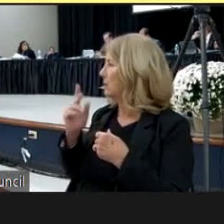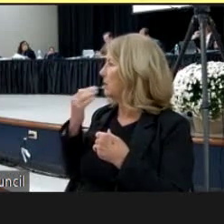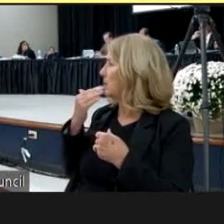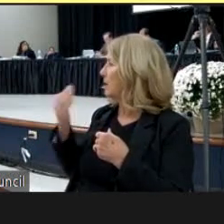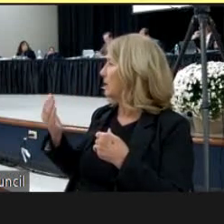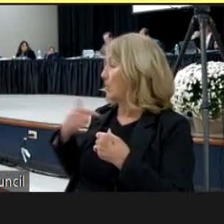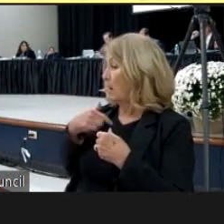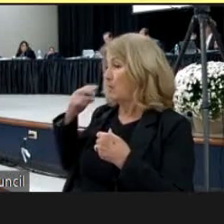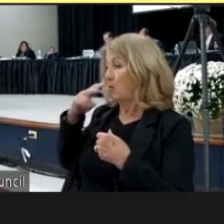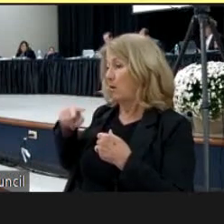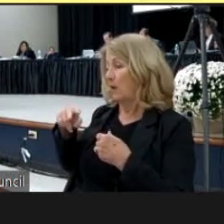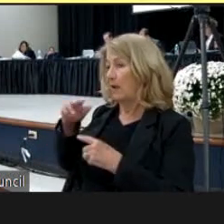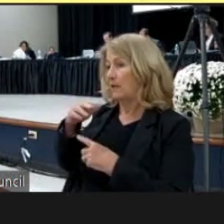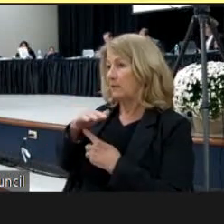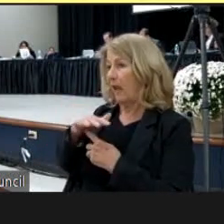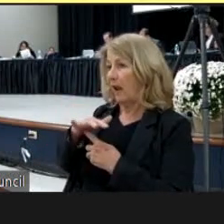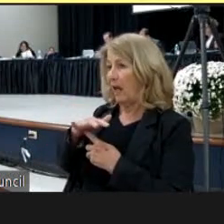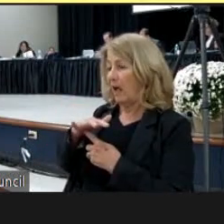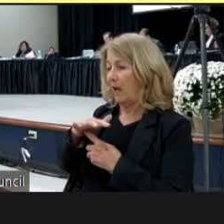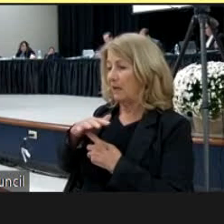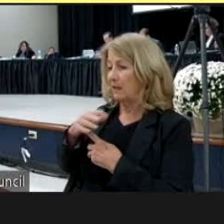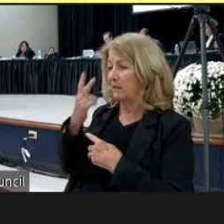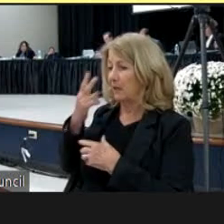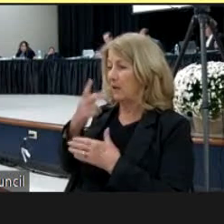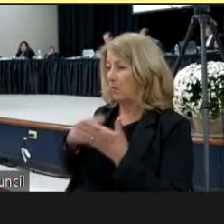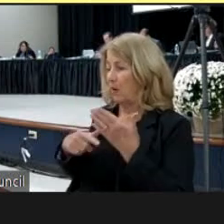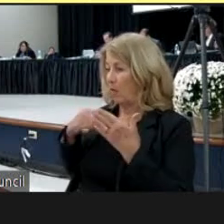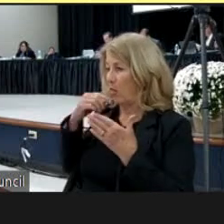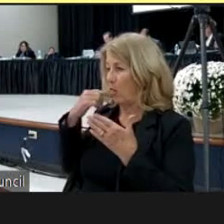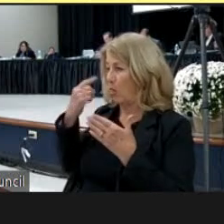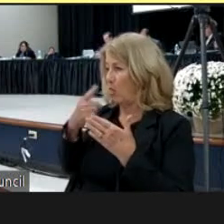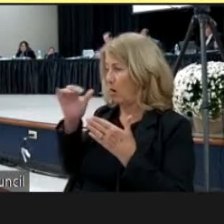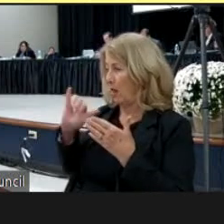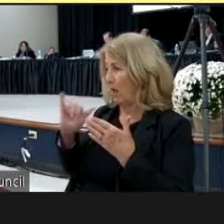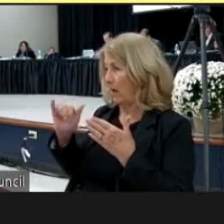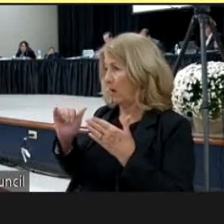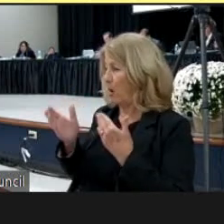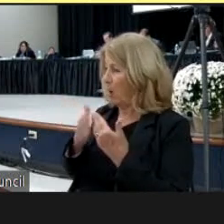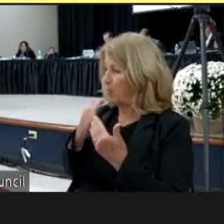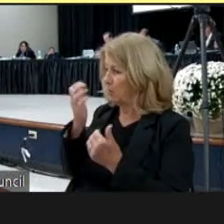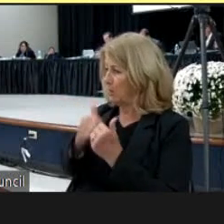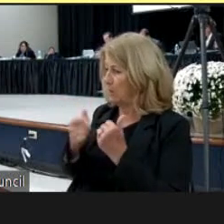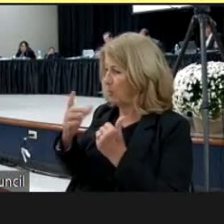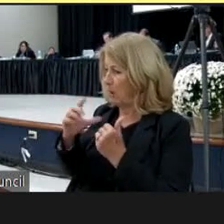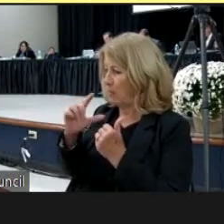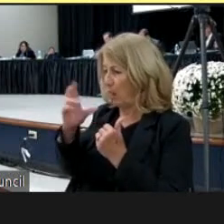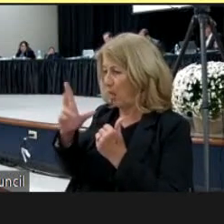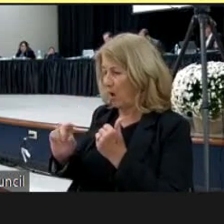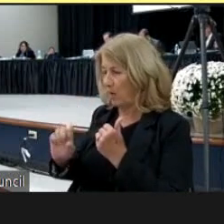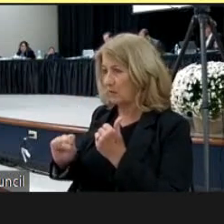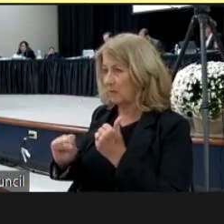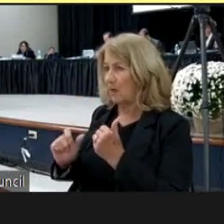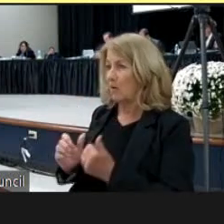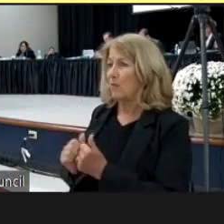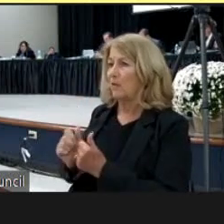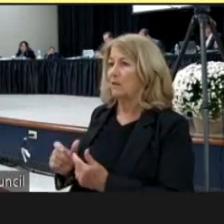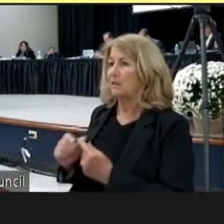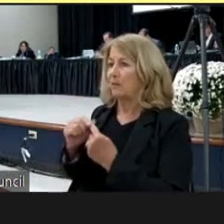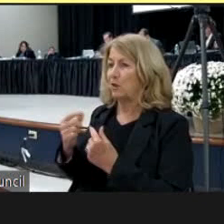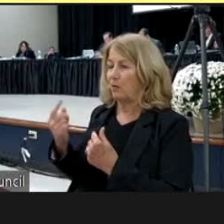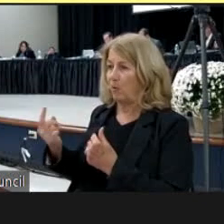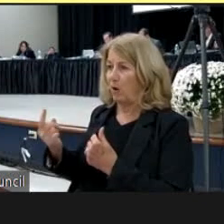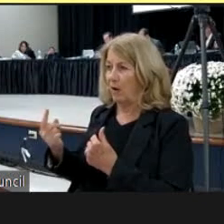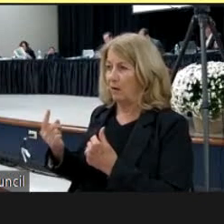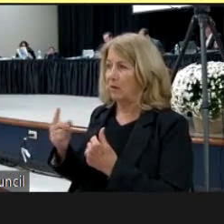satellite trying to see, but it looks like almost each one of these lots, maybe with the exception of one,